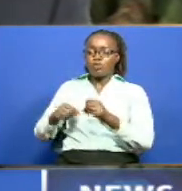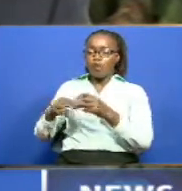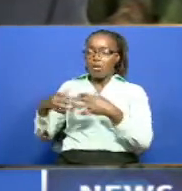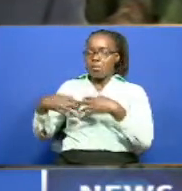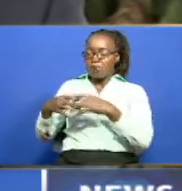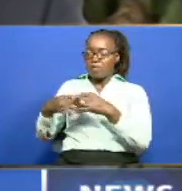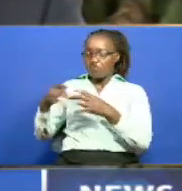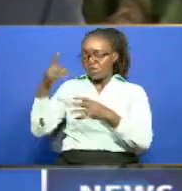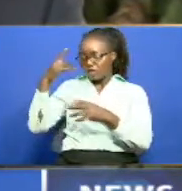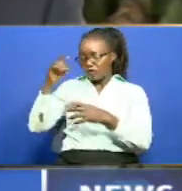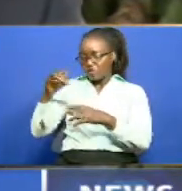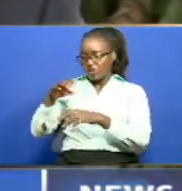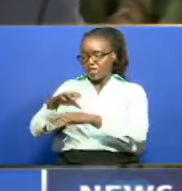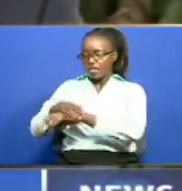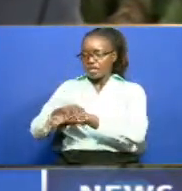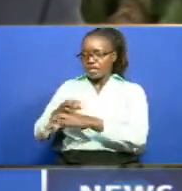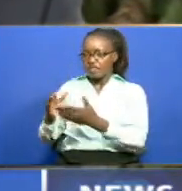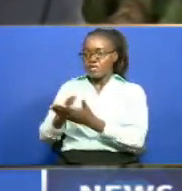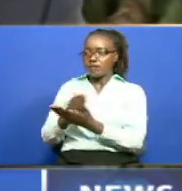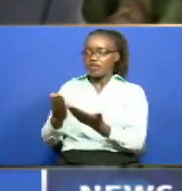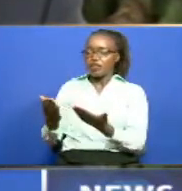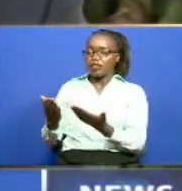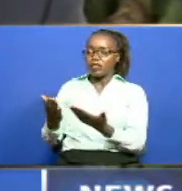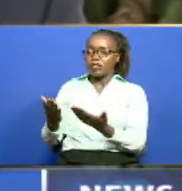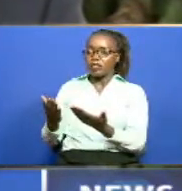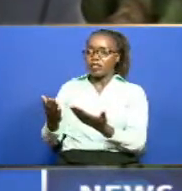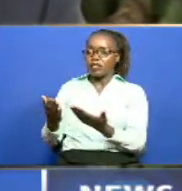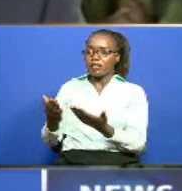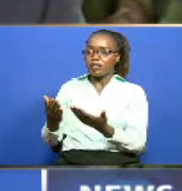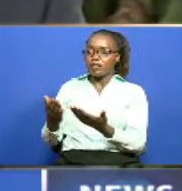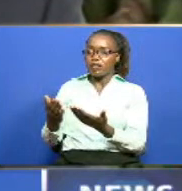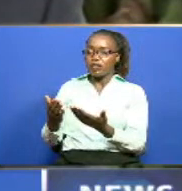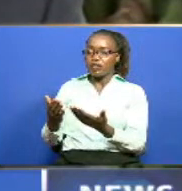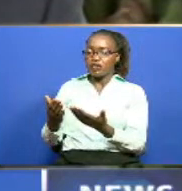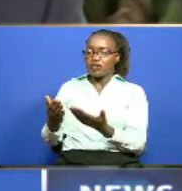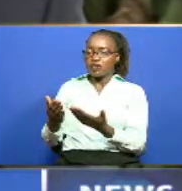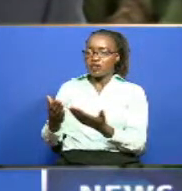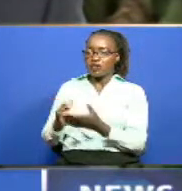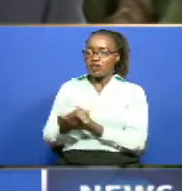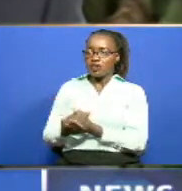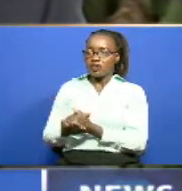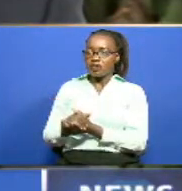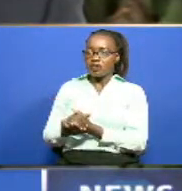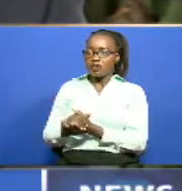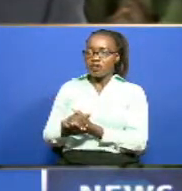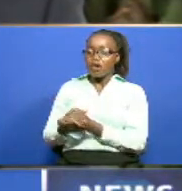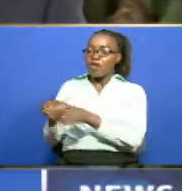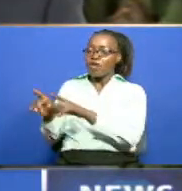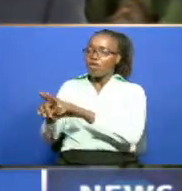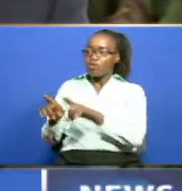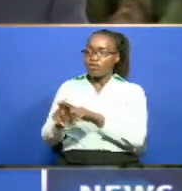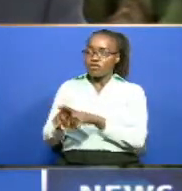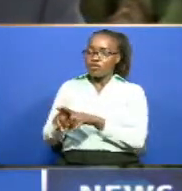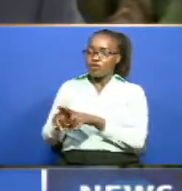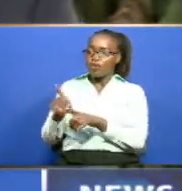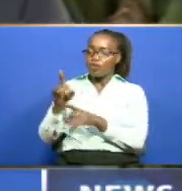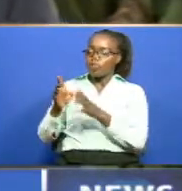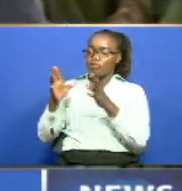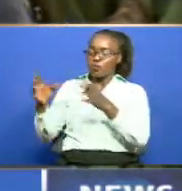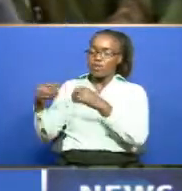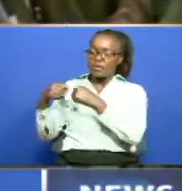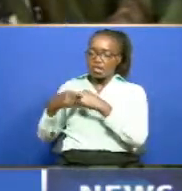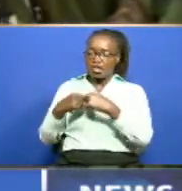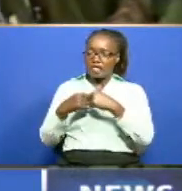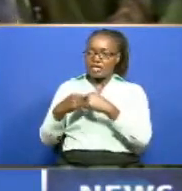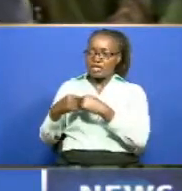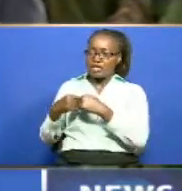and get, something into them? But also, I think one of our big challenges is still going to